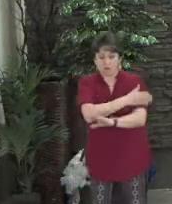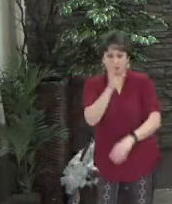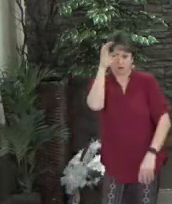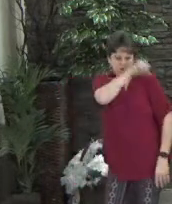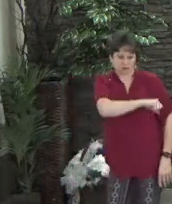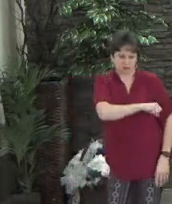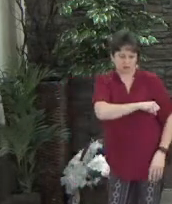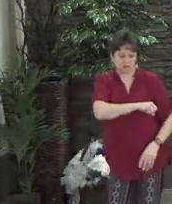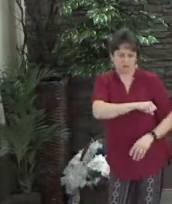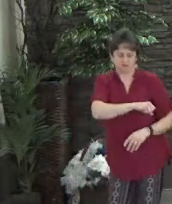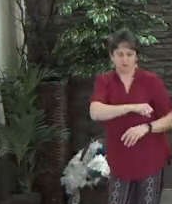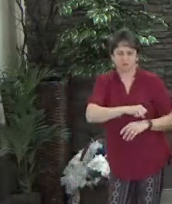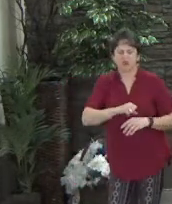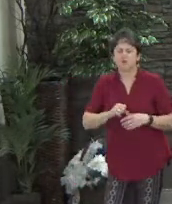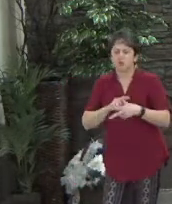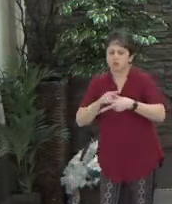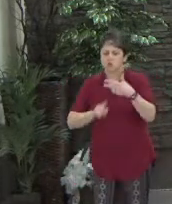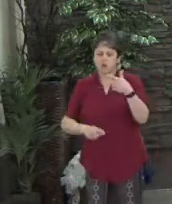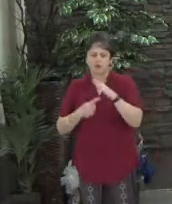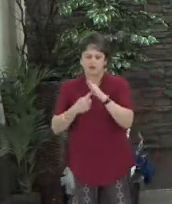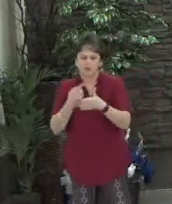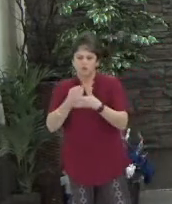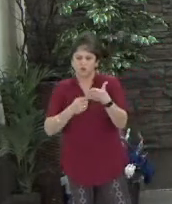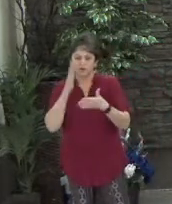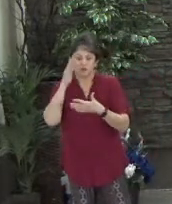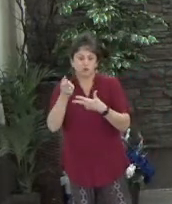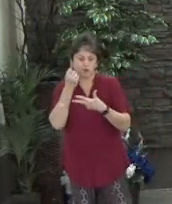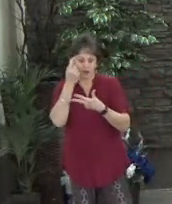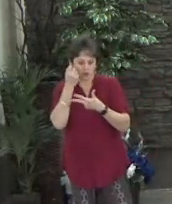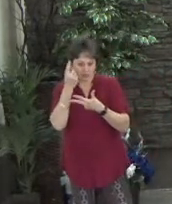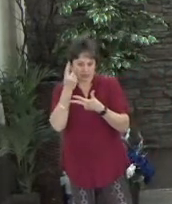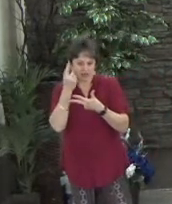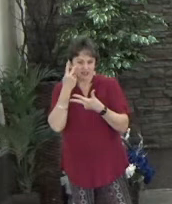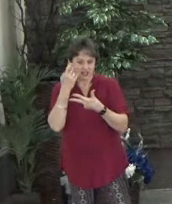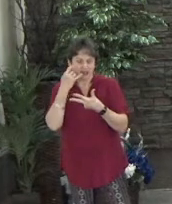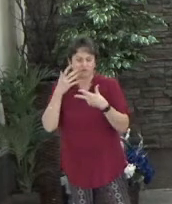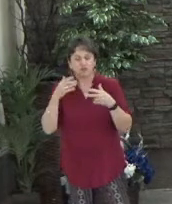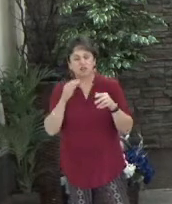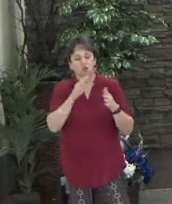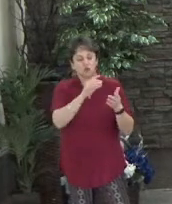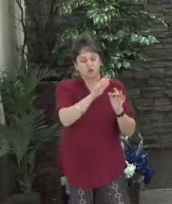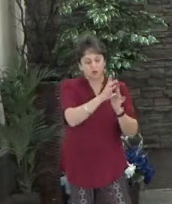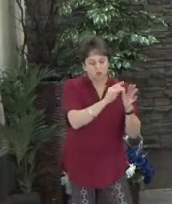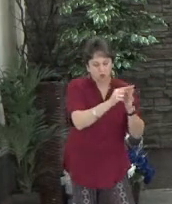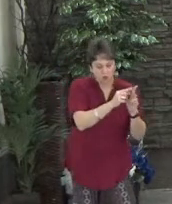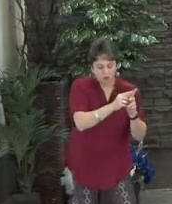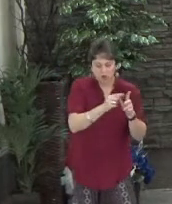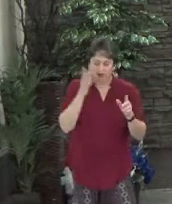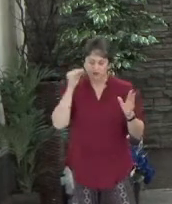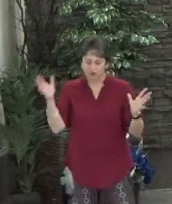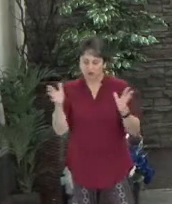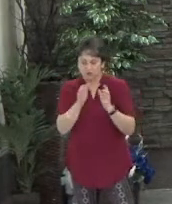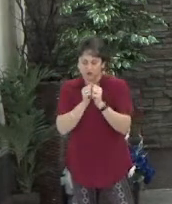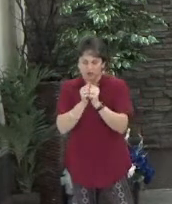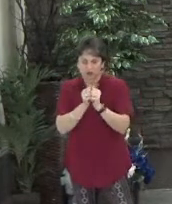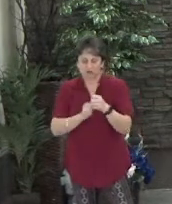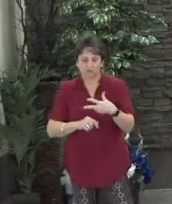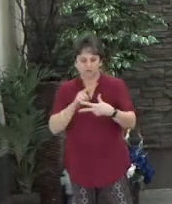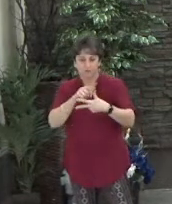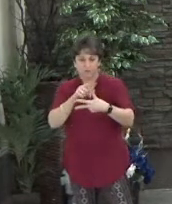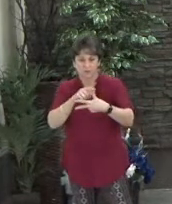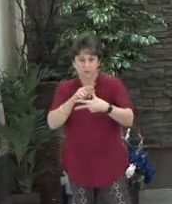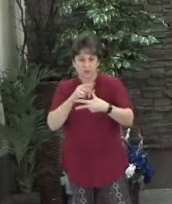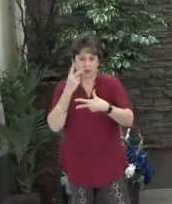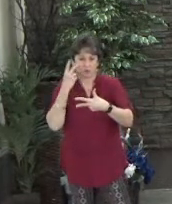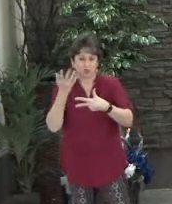missed. Let me give you three examples of what they're going to see if they bring the Word and experience together. Number one, what they're